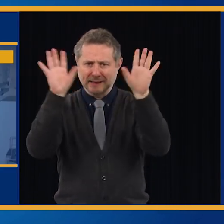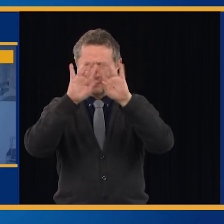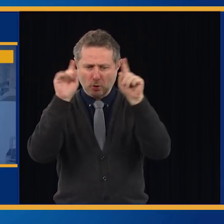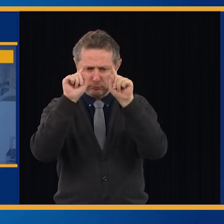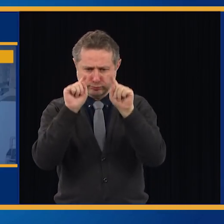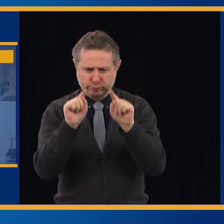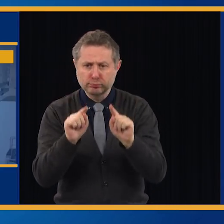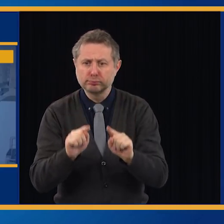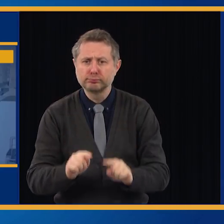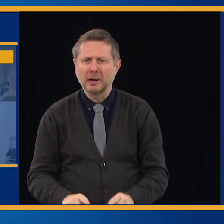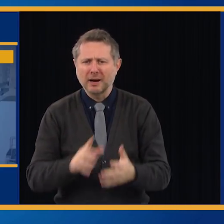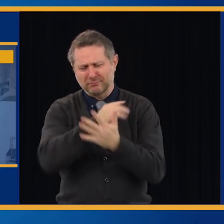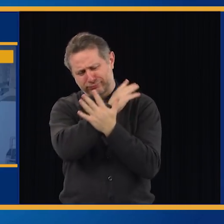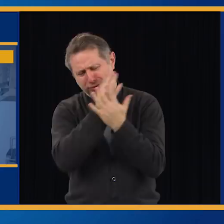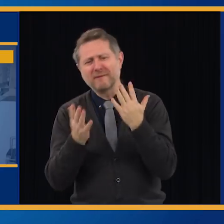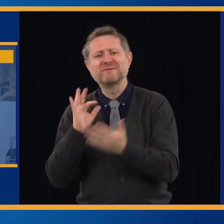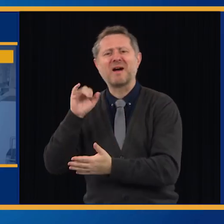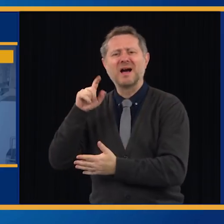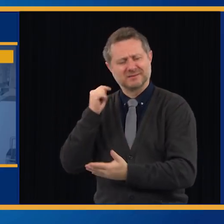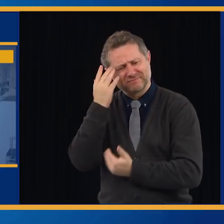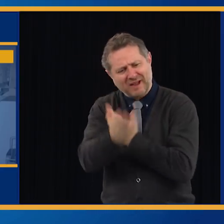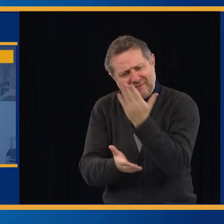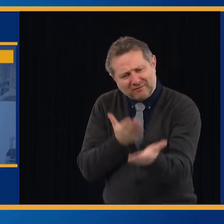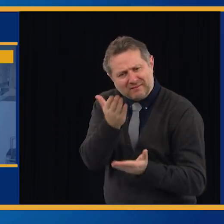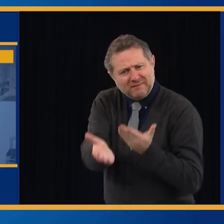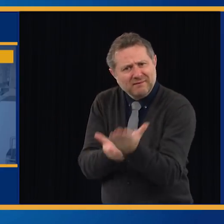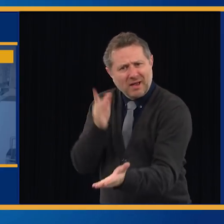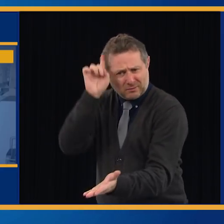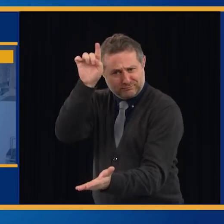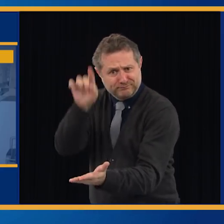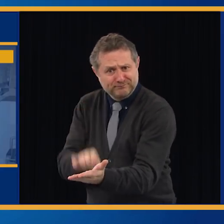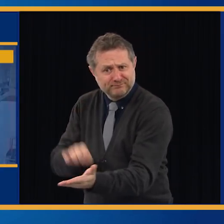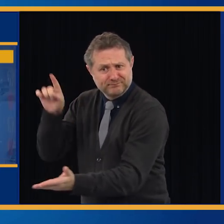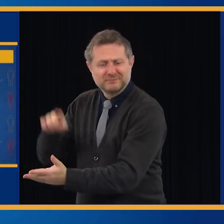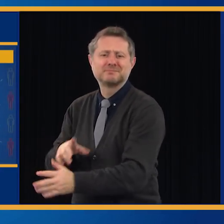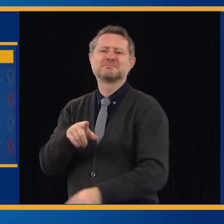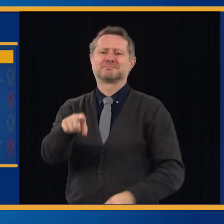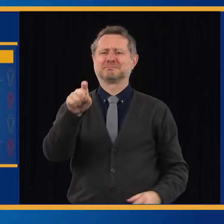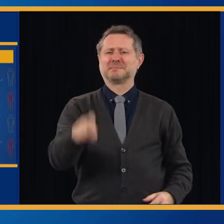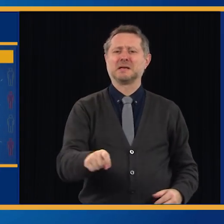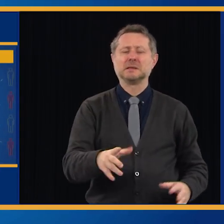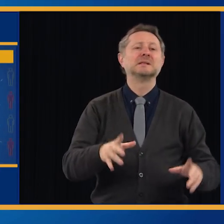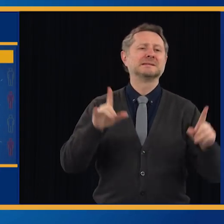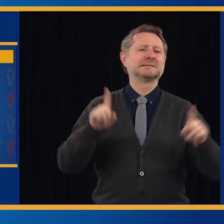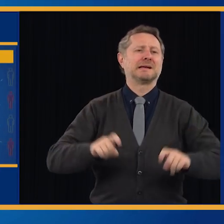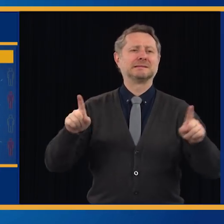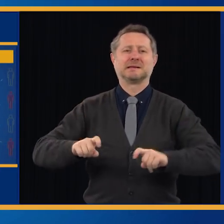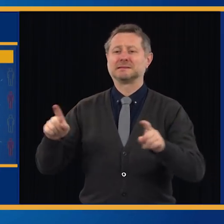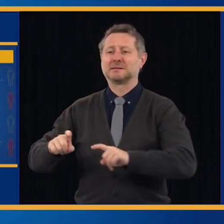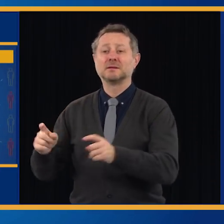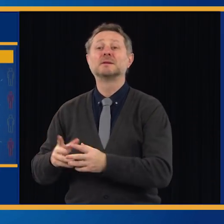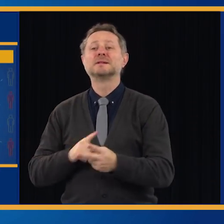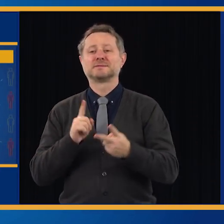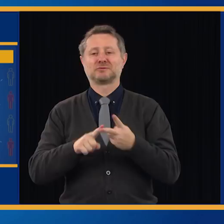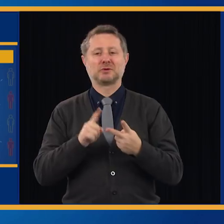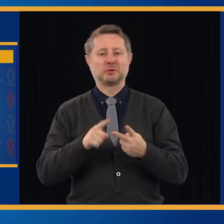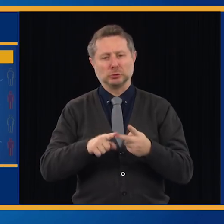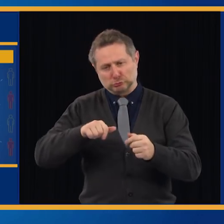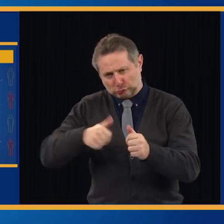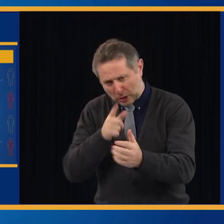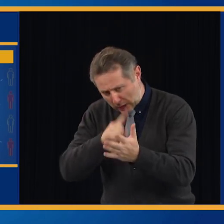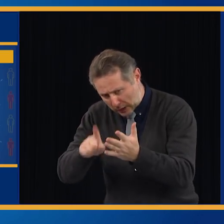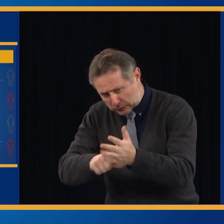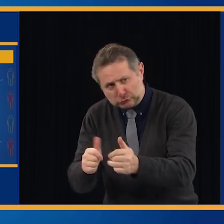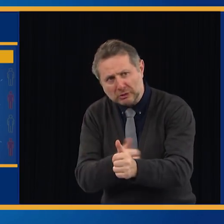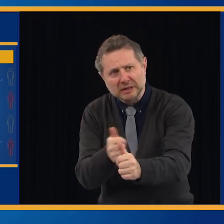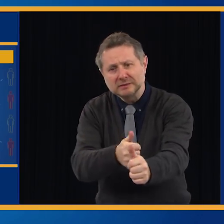circumstances and the facts. But you need that testing, and you need it to trace the contacts. Otherwise, you